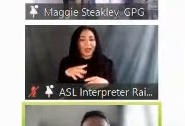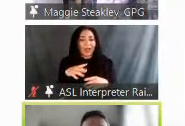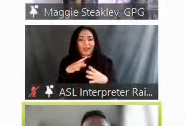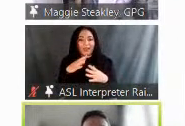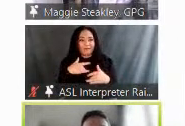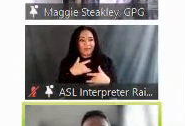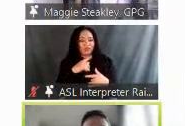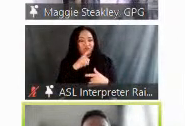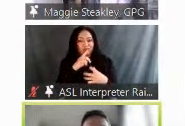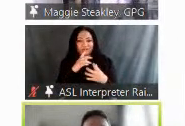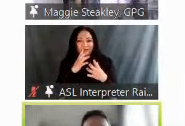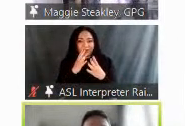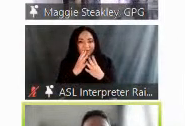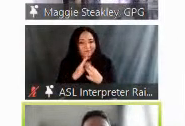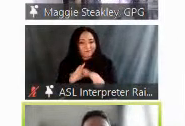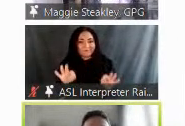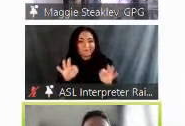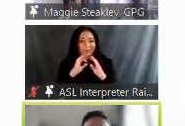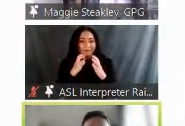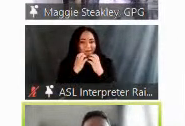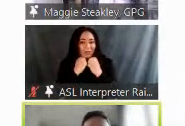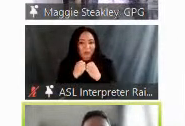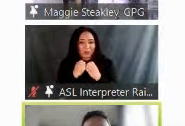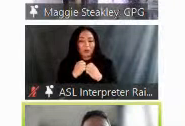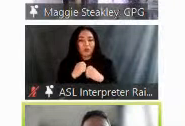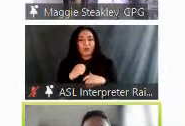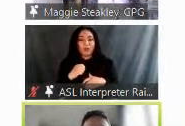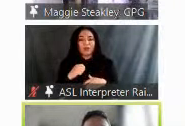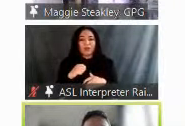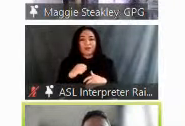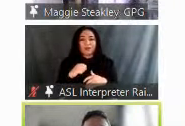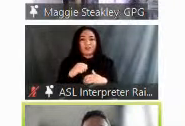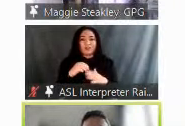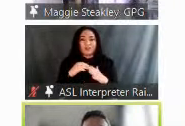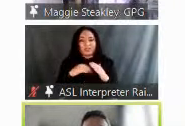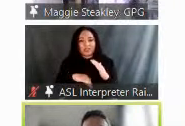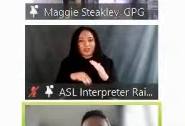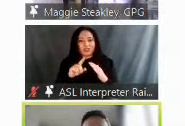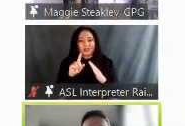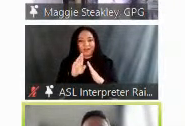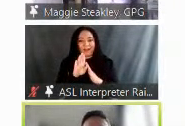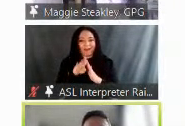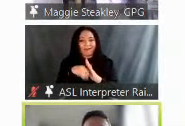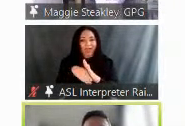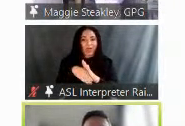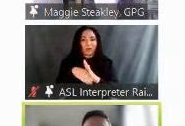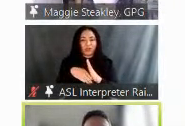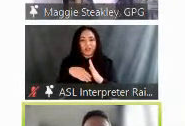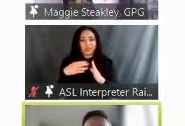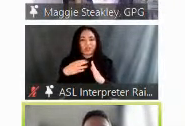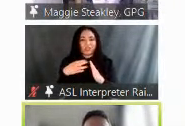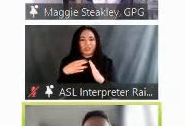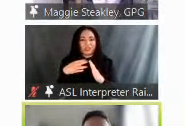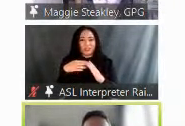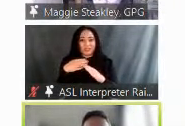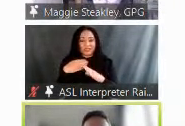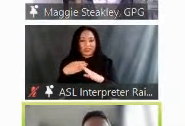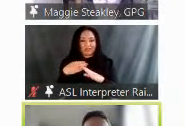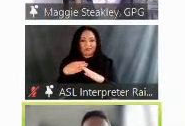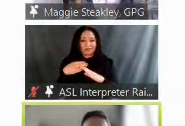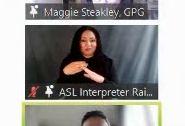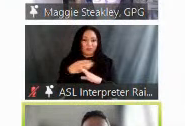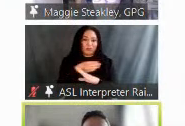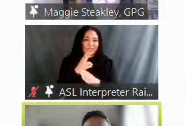valuable. The just under half-hour preview that we were able to access